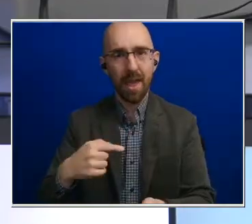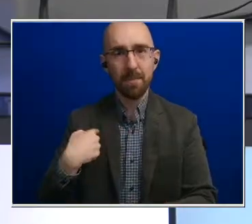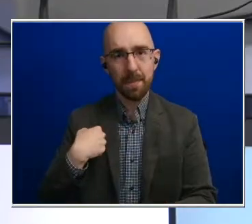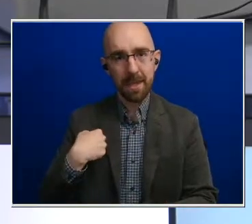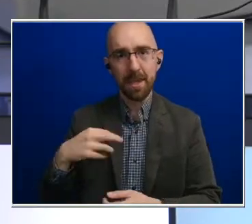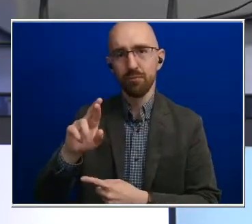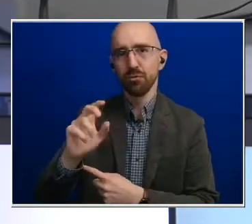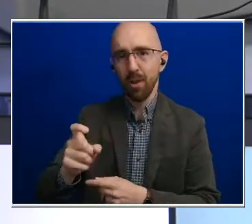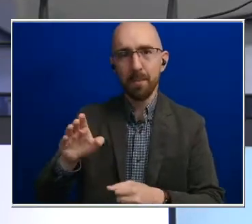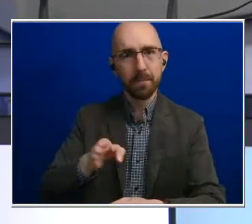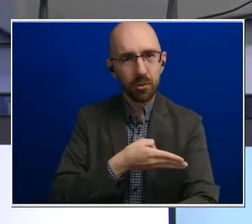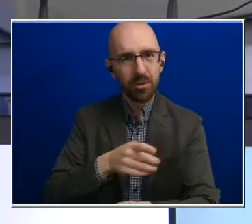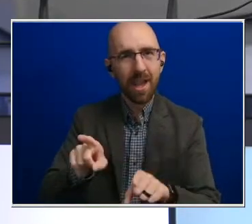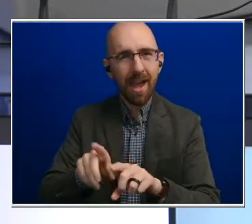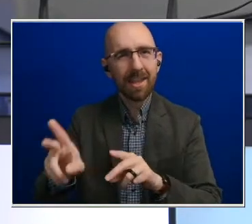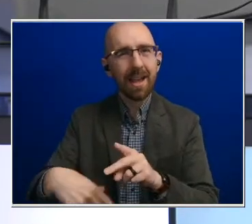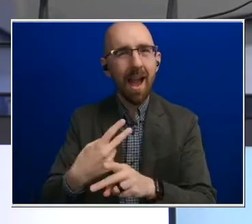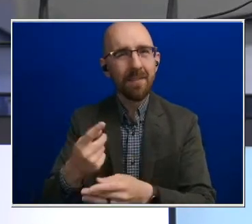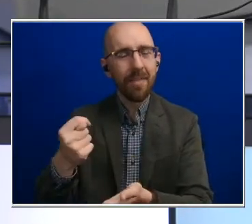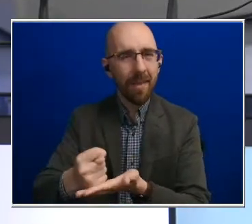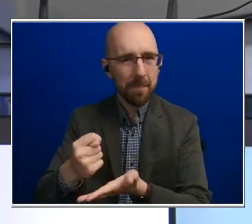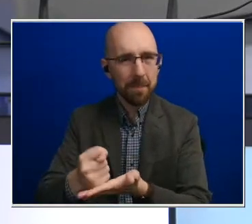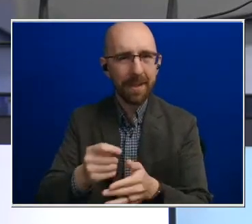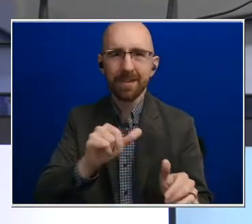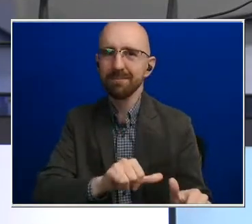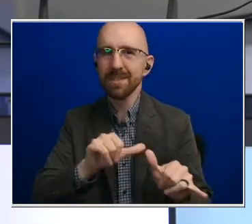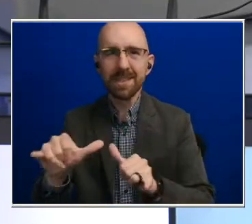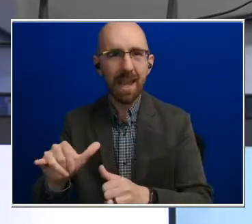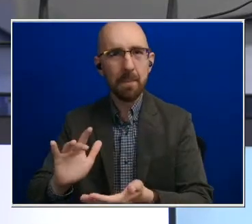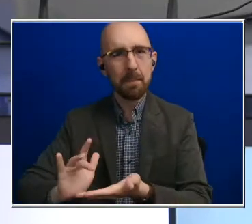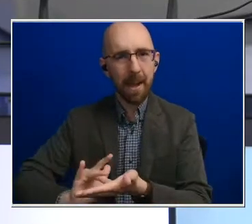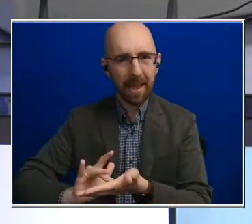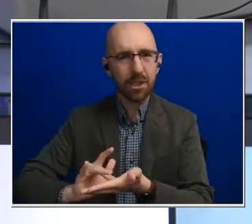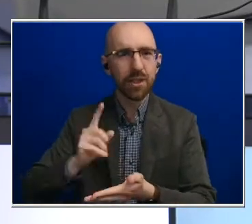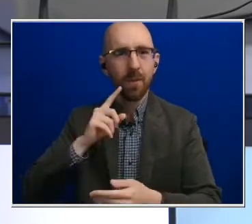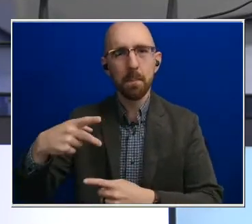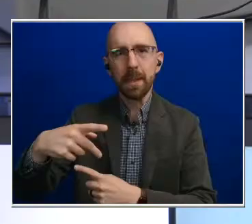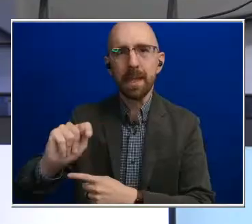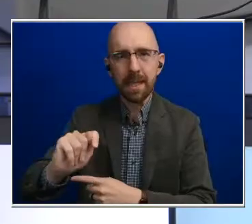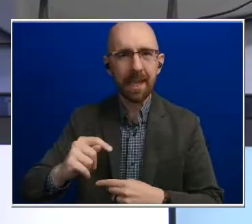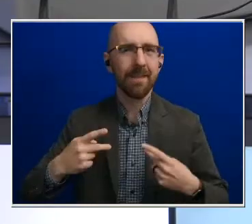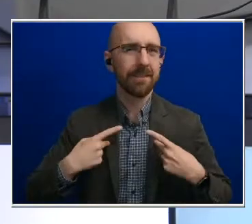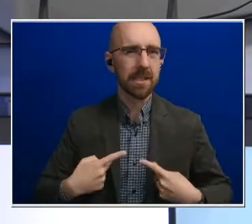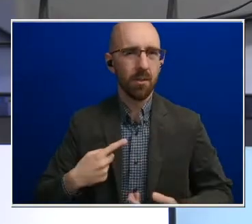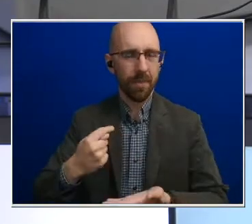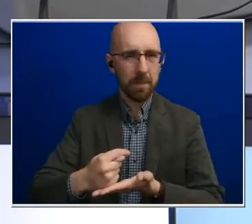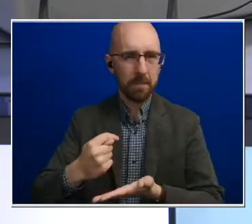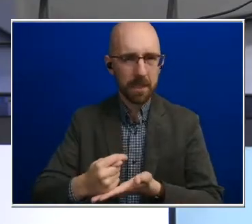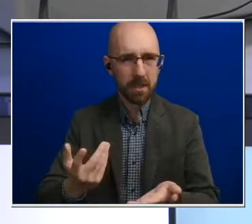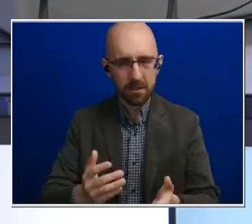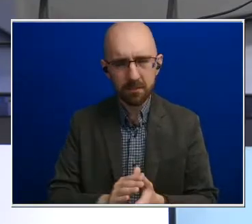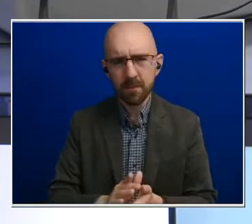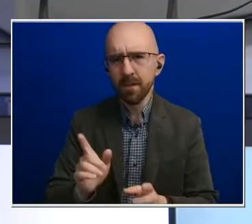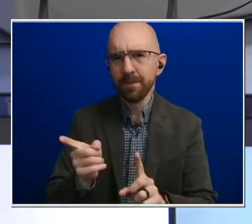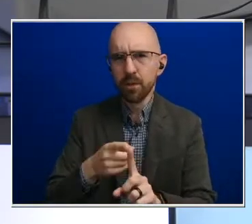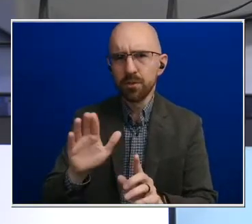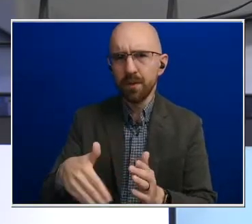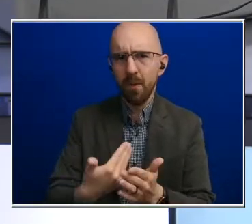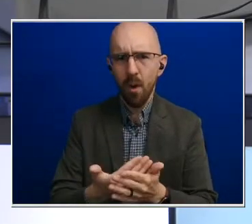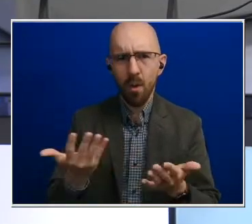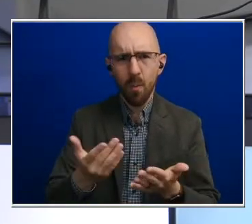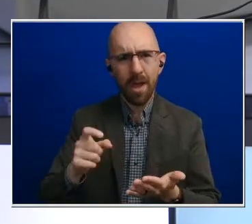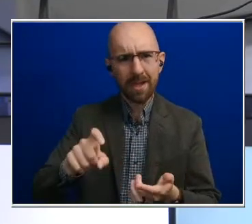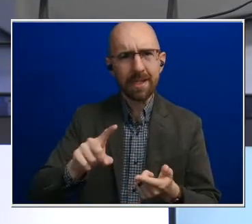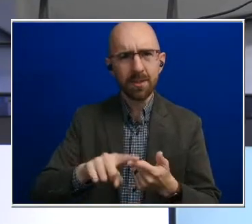of therapy, just like we would do medication or physical therapy. So, first of all, what does it take to get people to want to